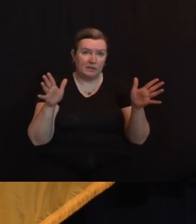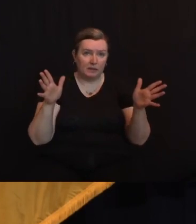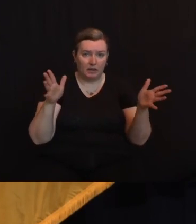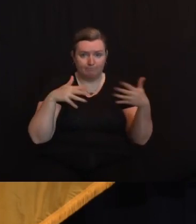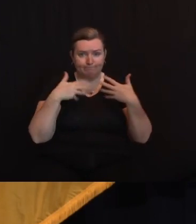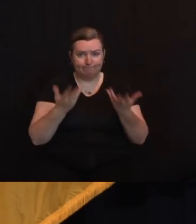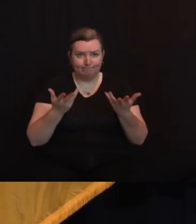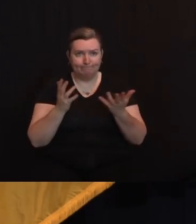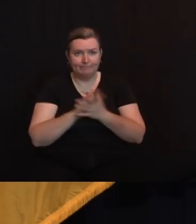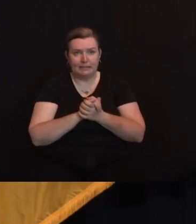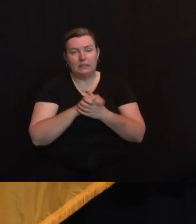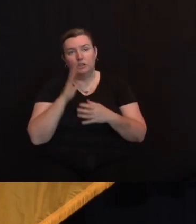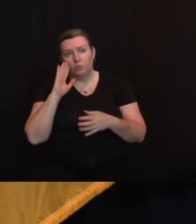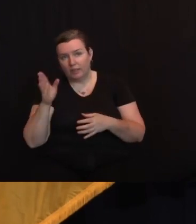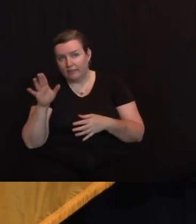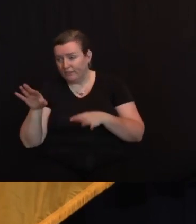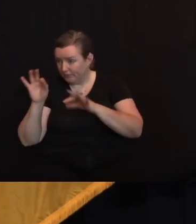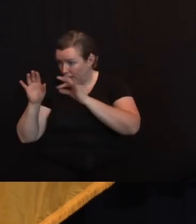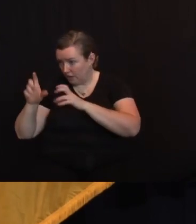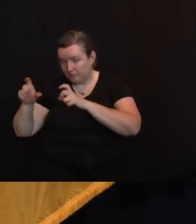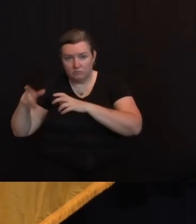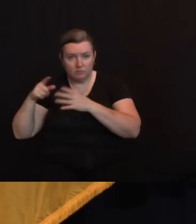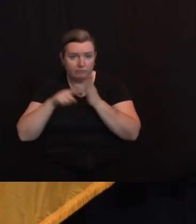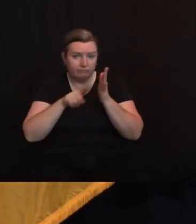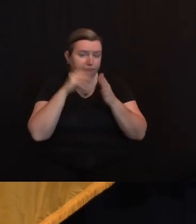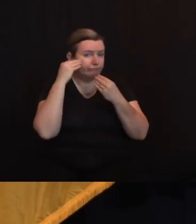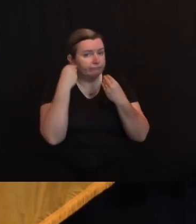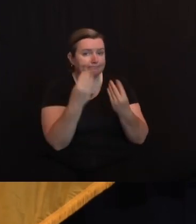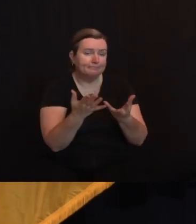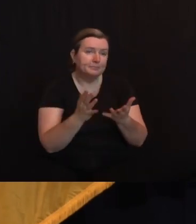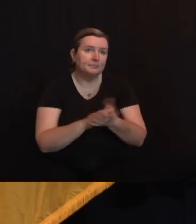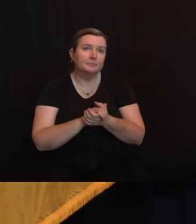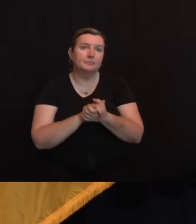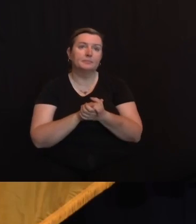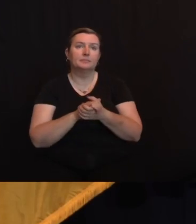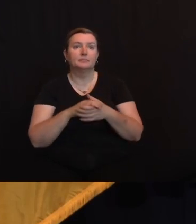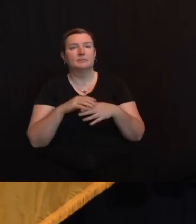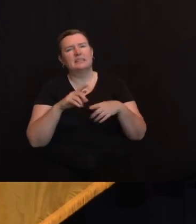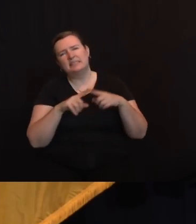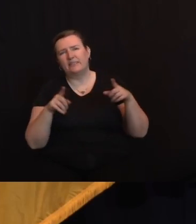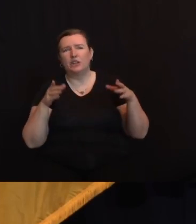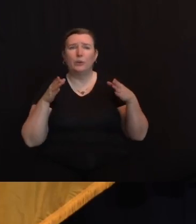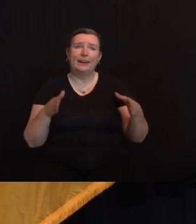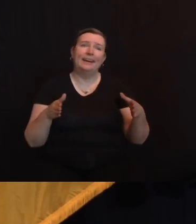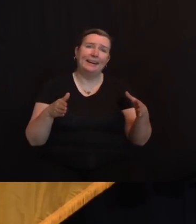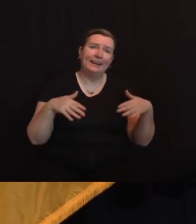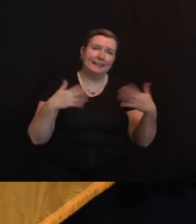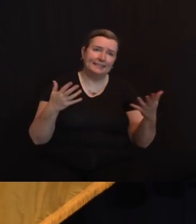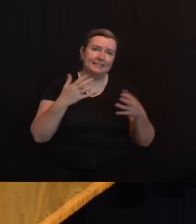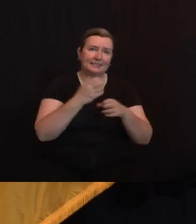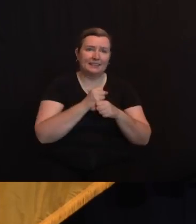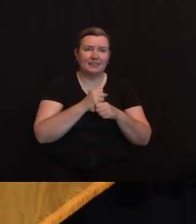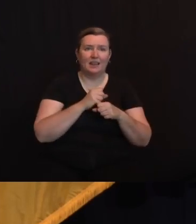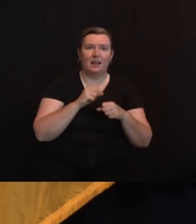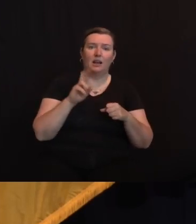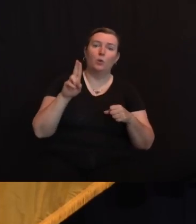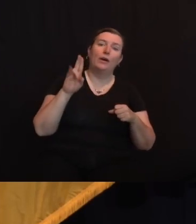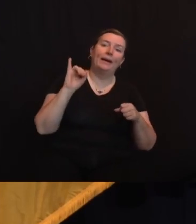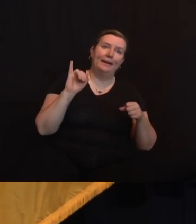because the notion of getting as many portals to get your unemployment claims heard and